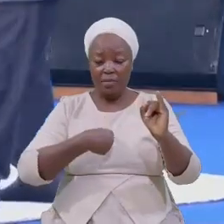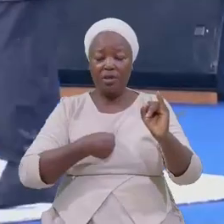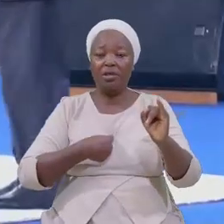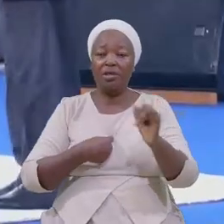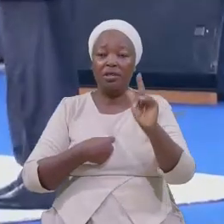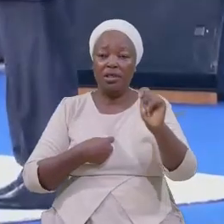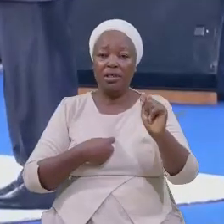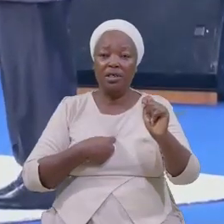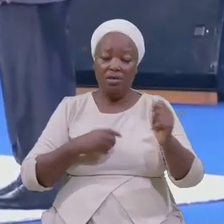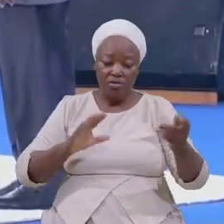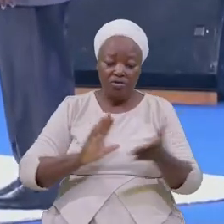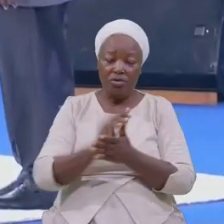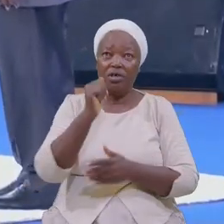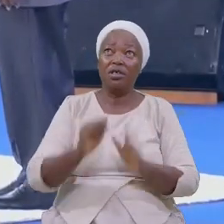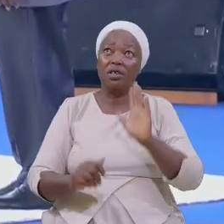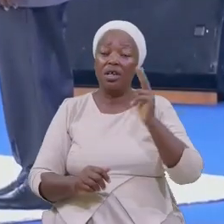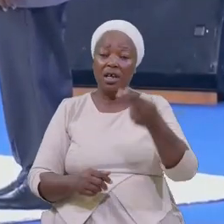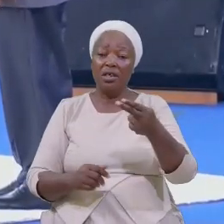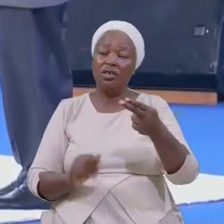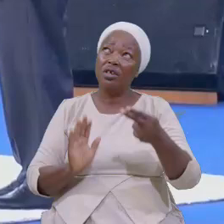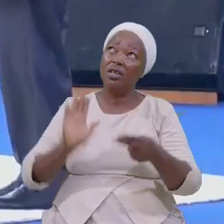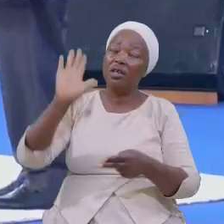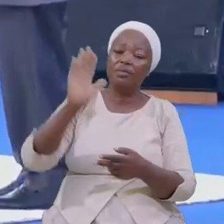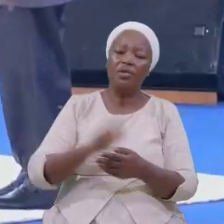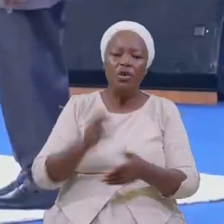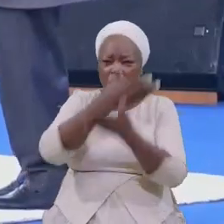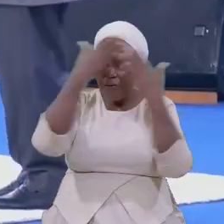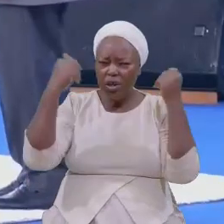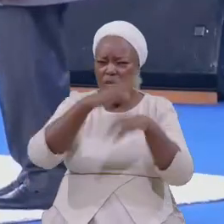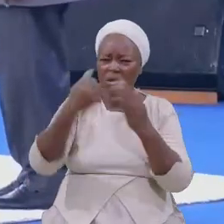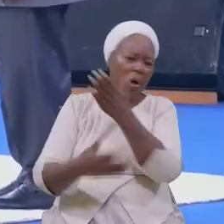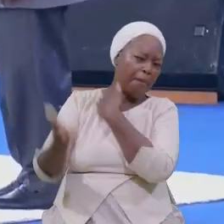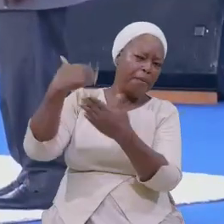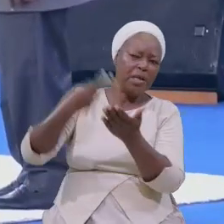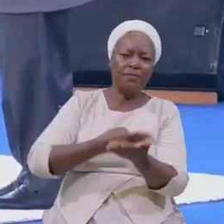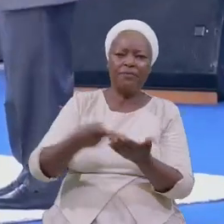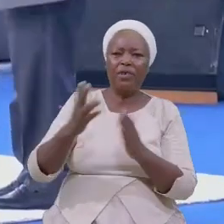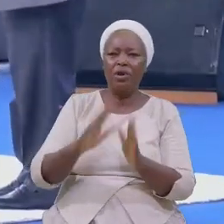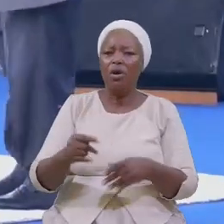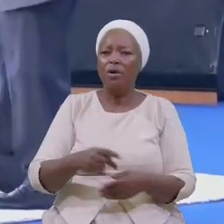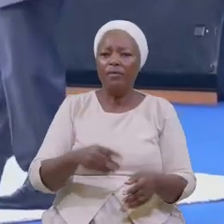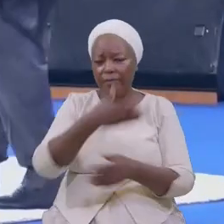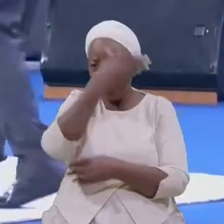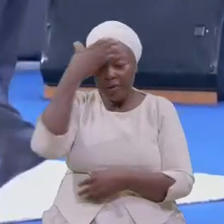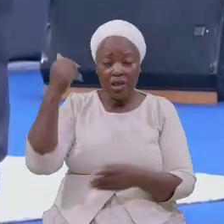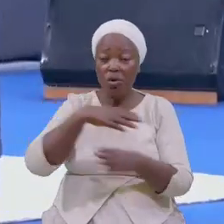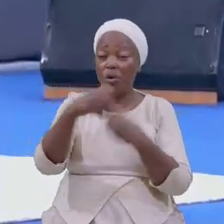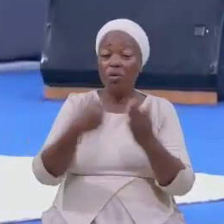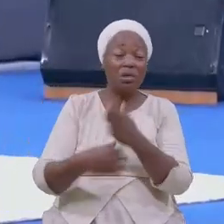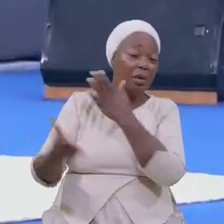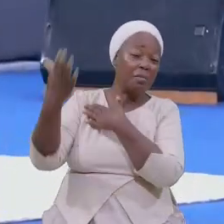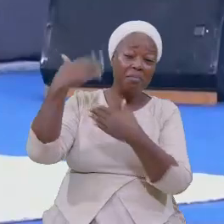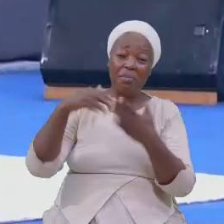I forget all the past failure. I forget all the past fainting.